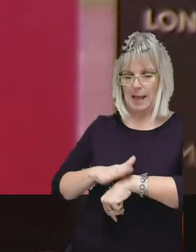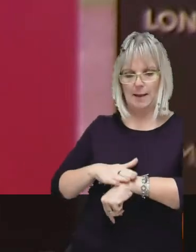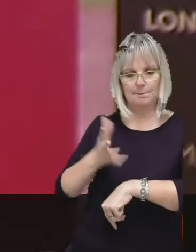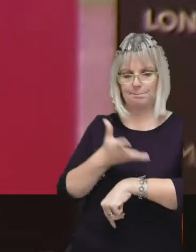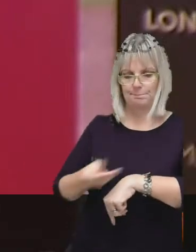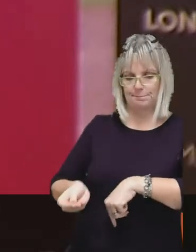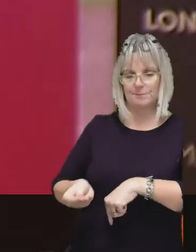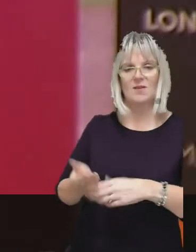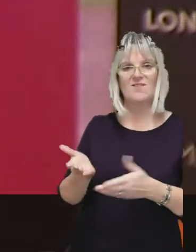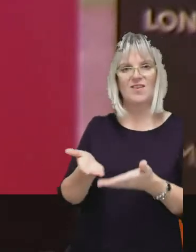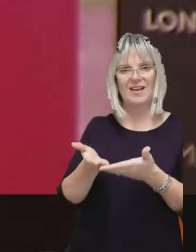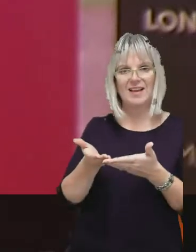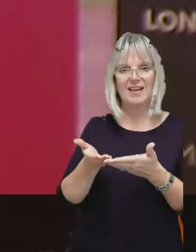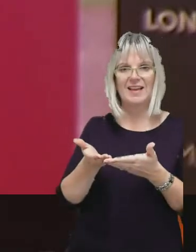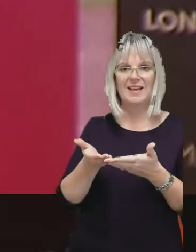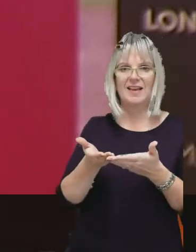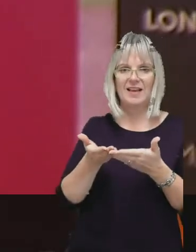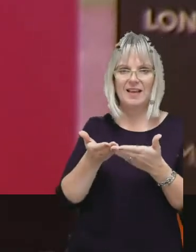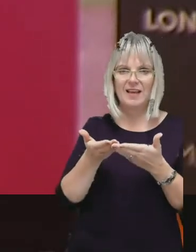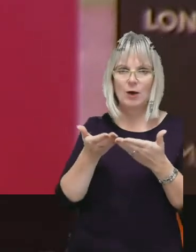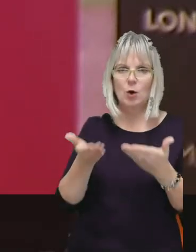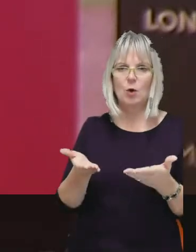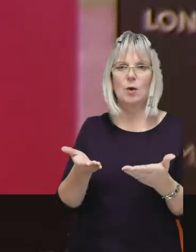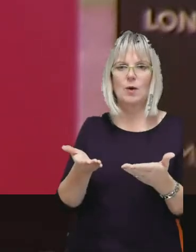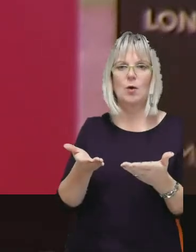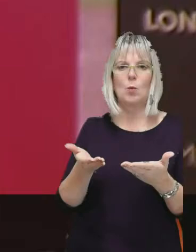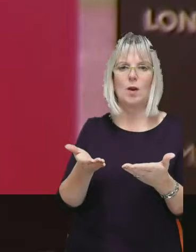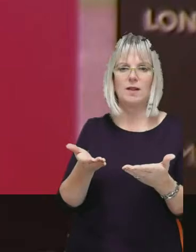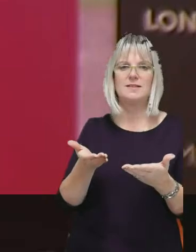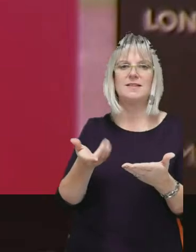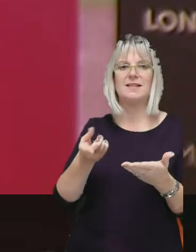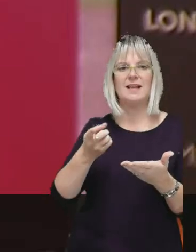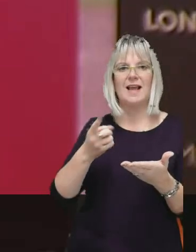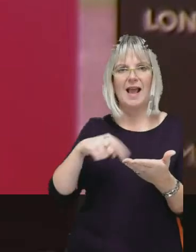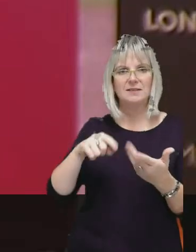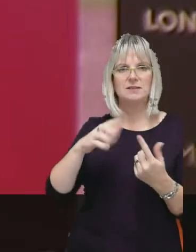environment part of our discussion tonight.